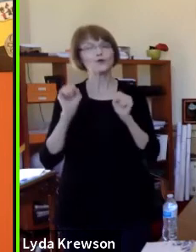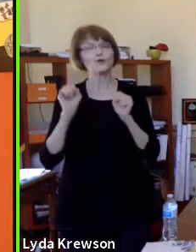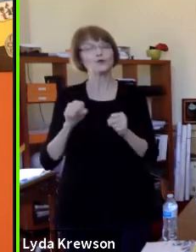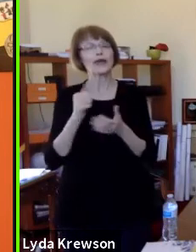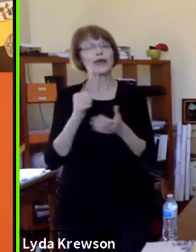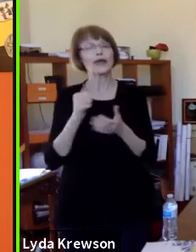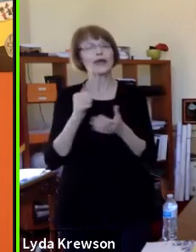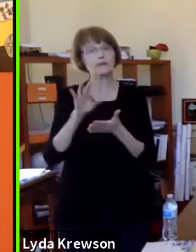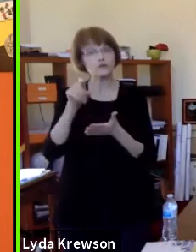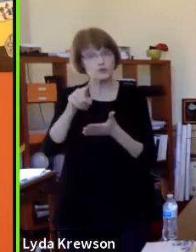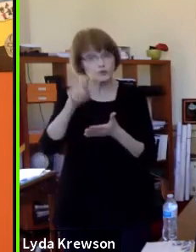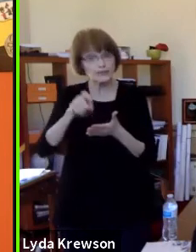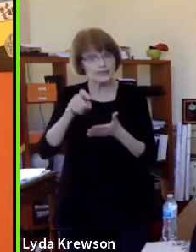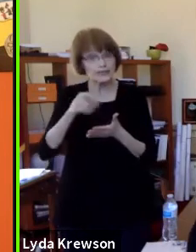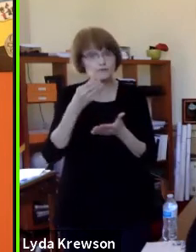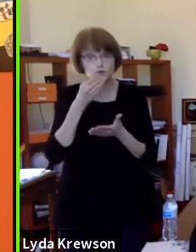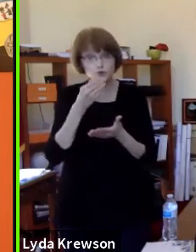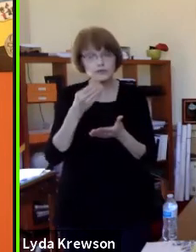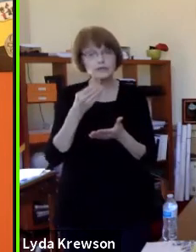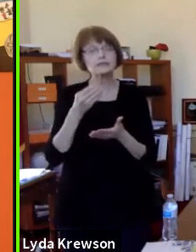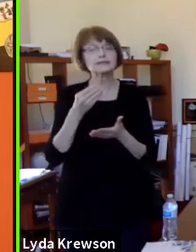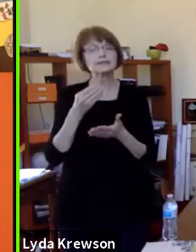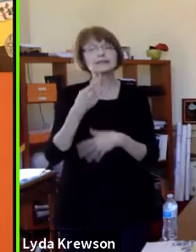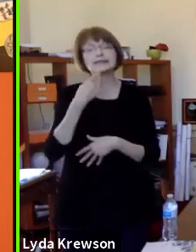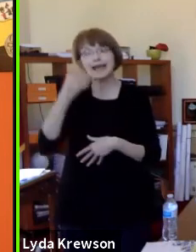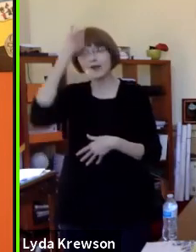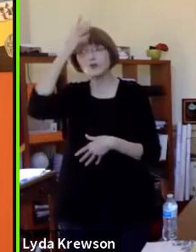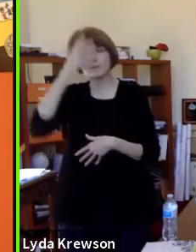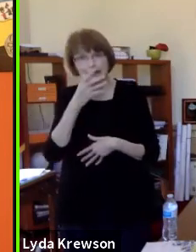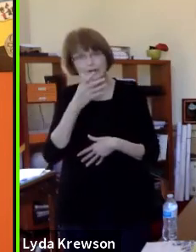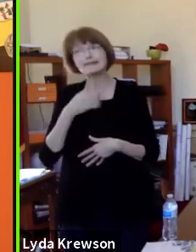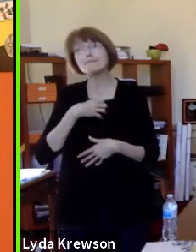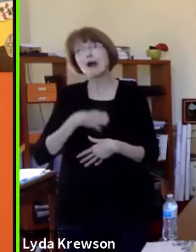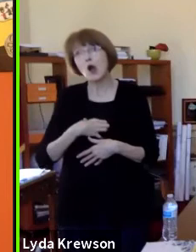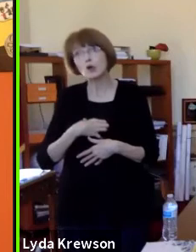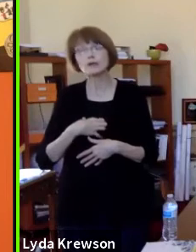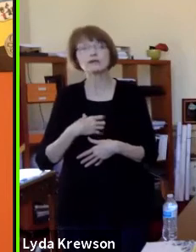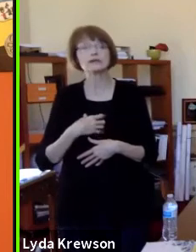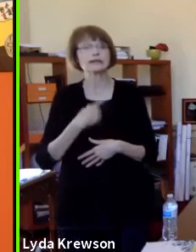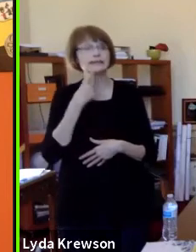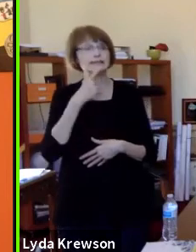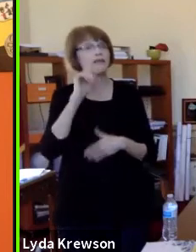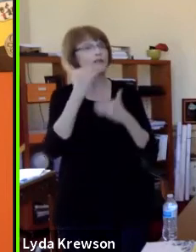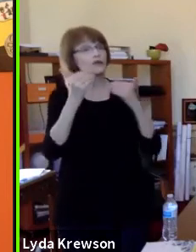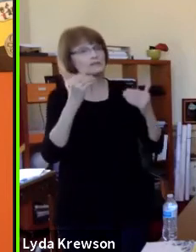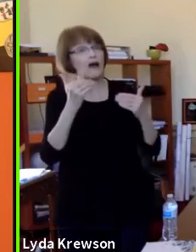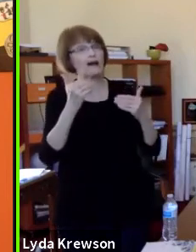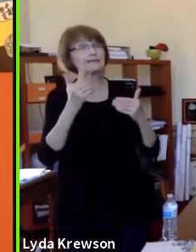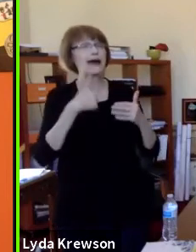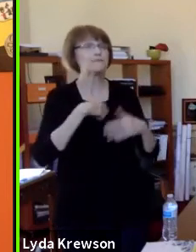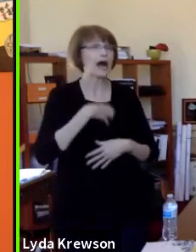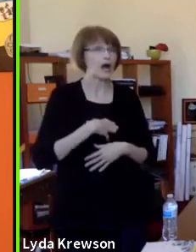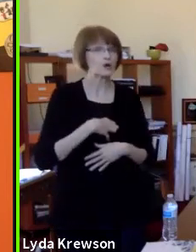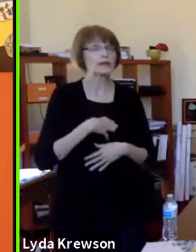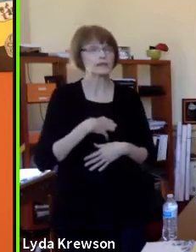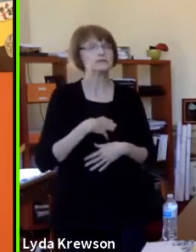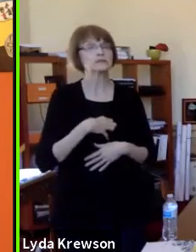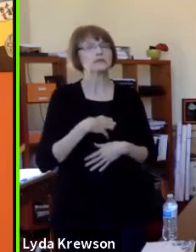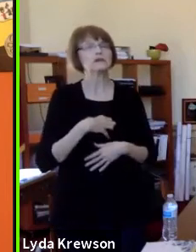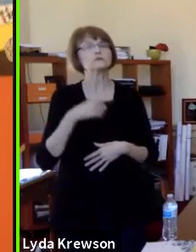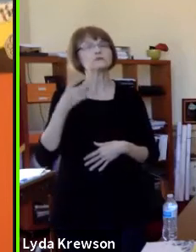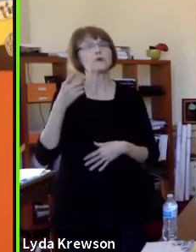if you need food, be sure to let your parents know, be sure to let an adult know that so that they can help